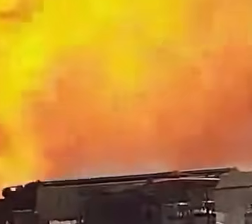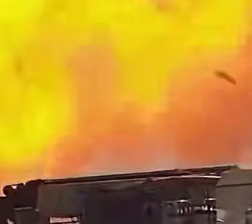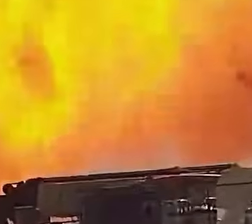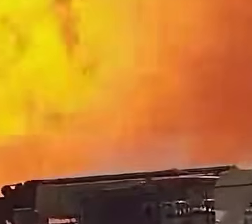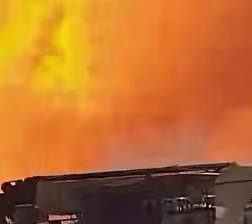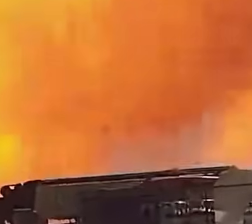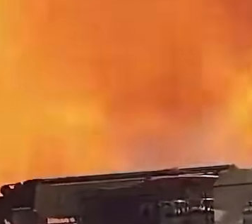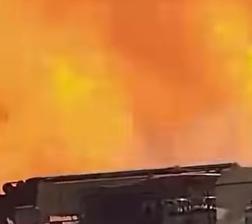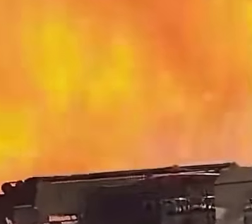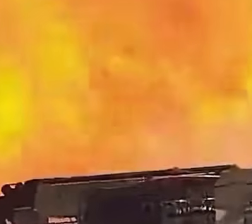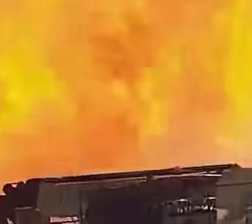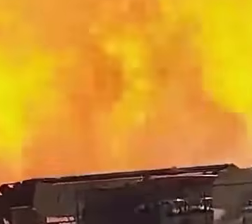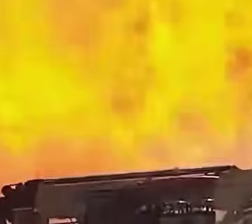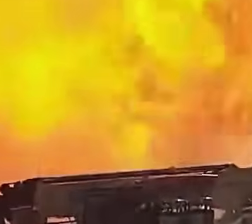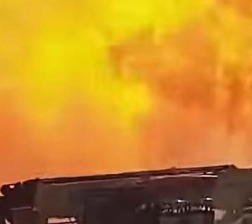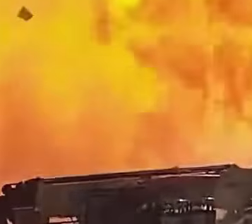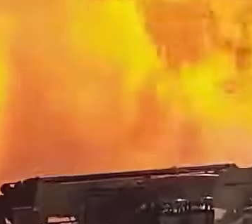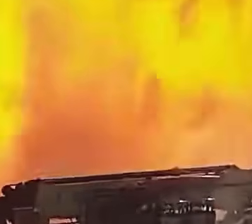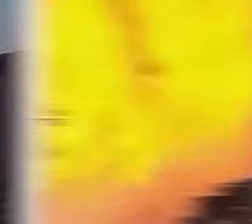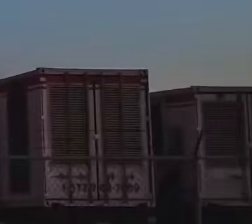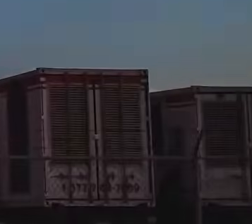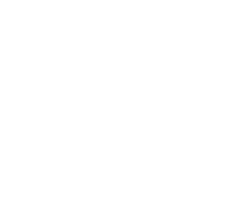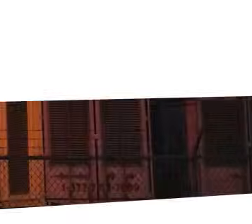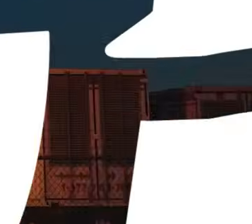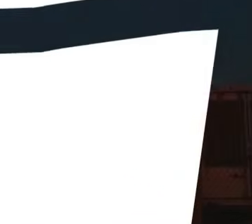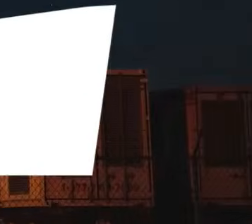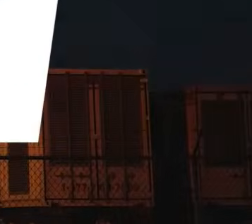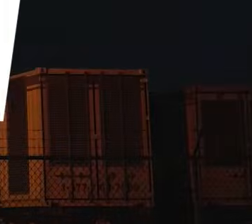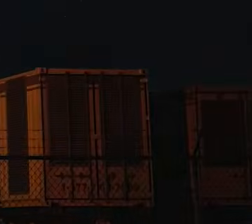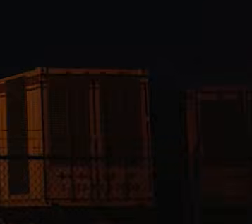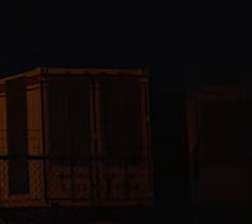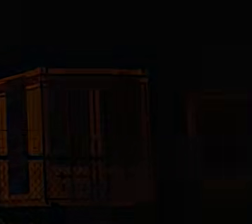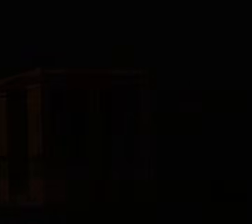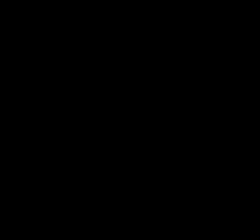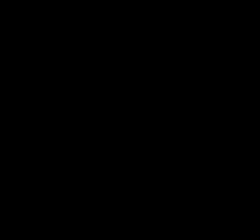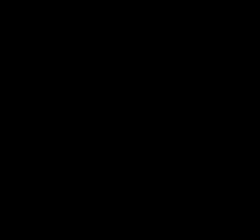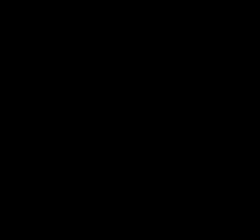Yikes. You dead? We don't need any more of these.